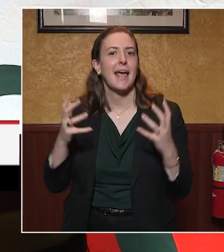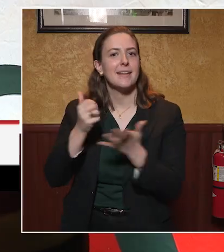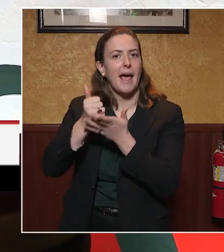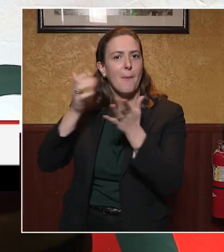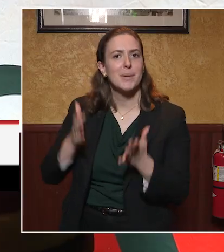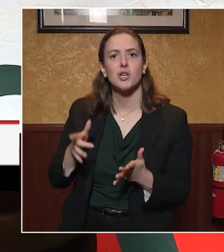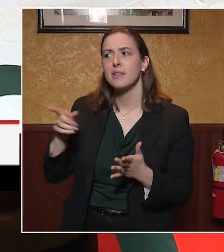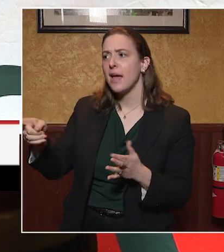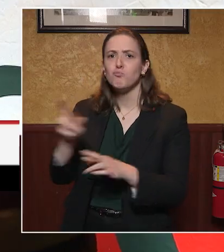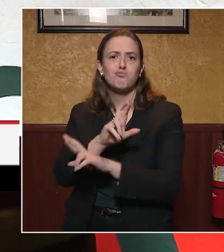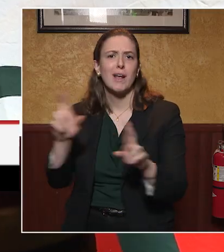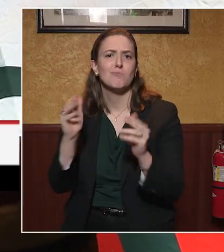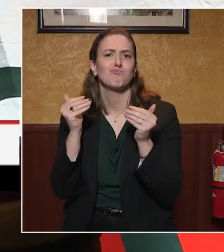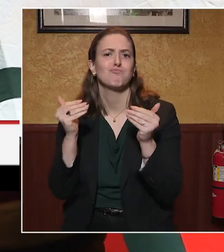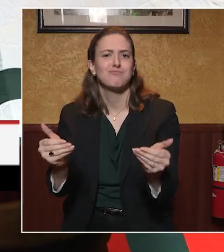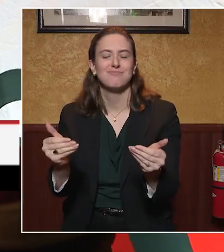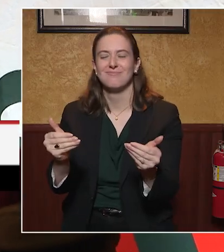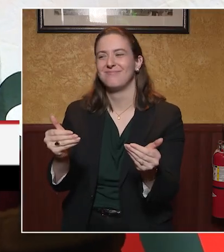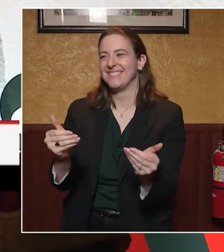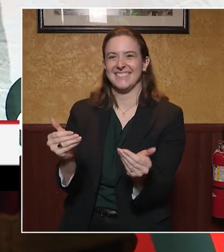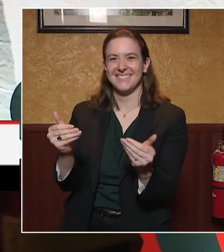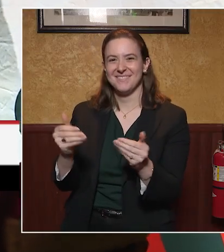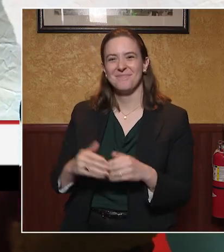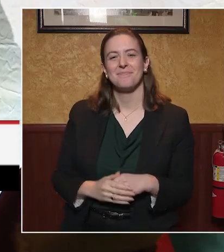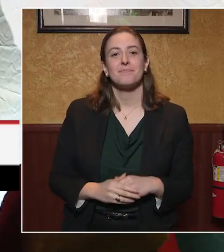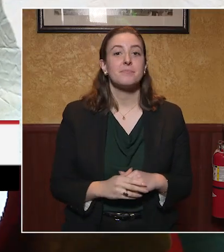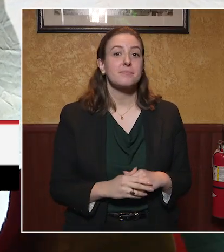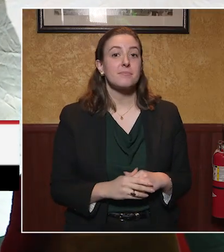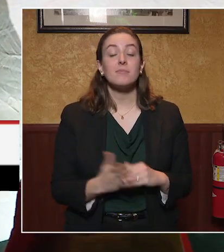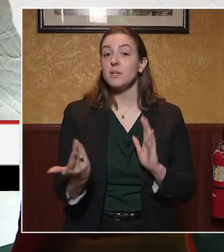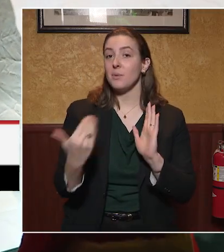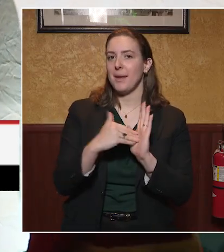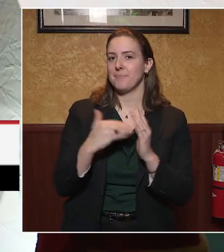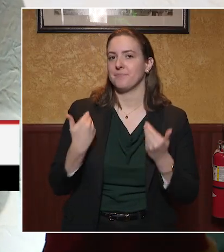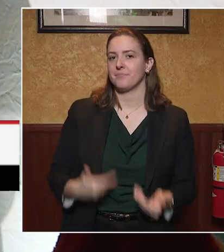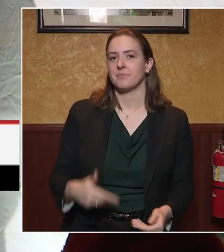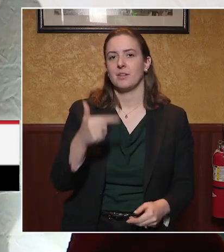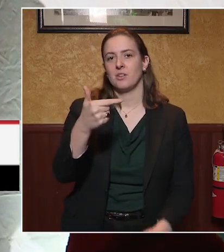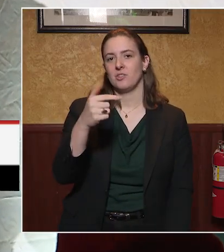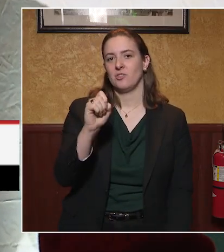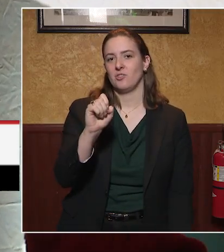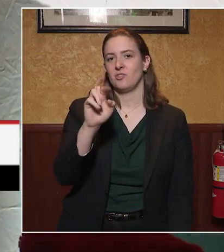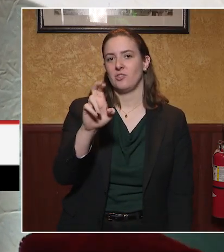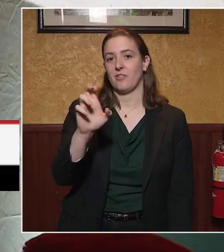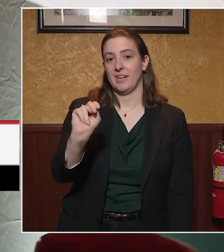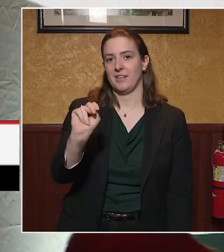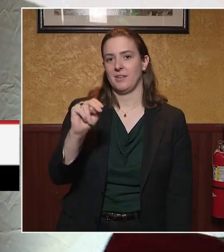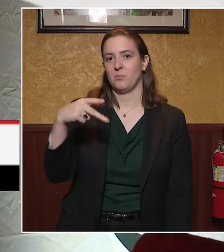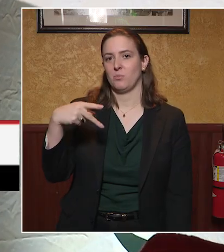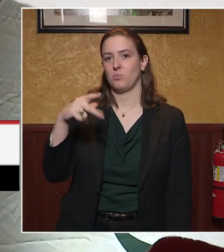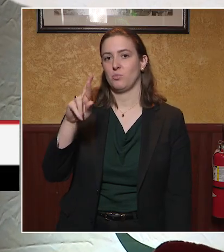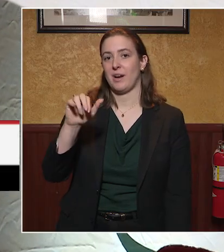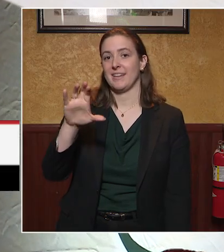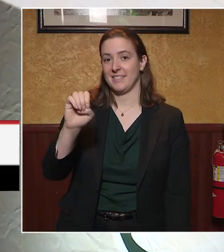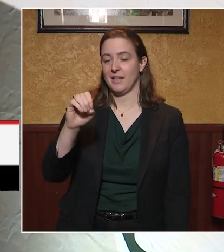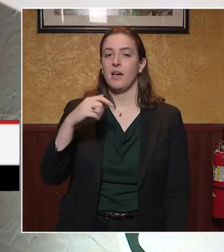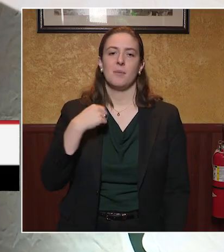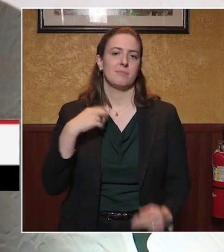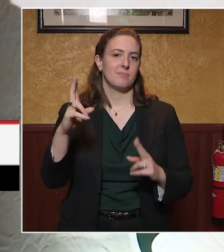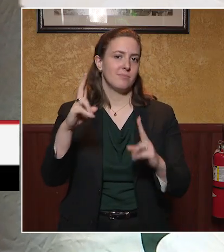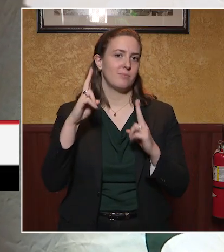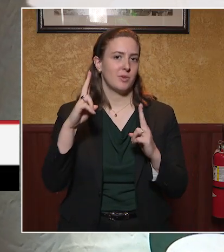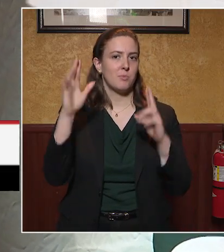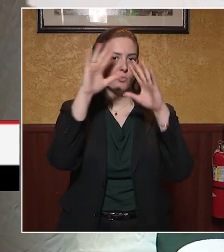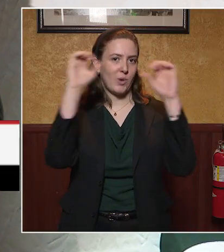love it. The best service around. So again, my name is Garen Price, and it is an honor to be able to serve as president and CEO of the